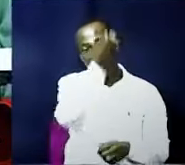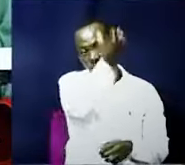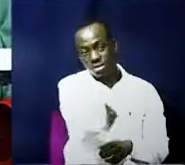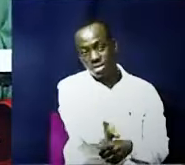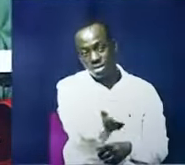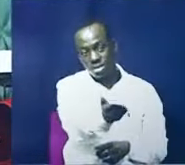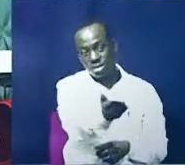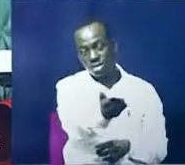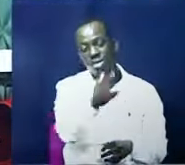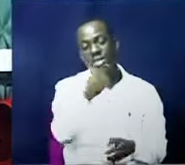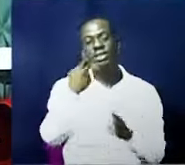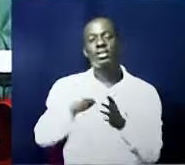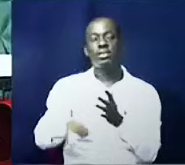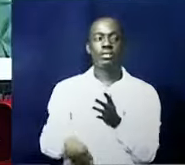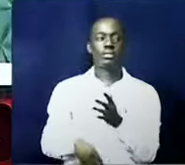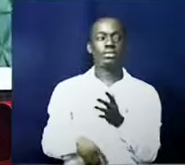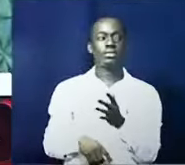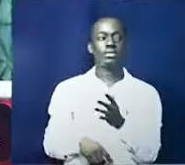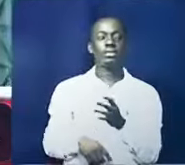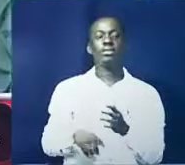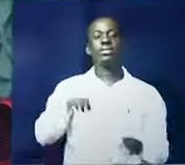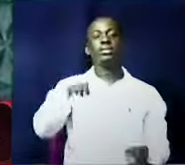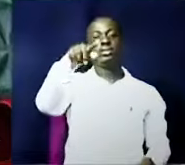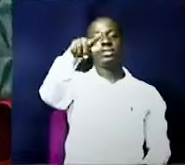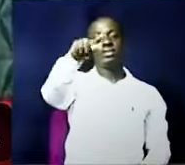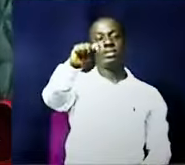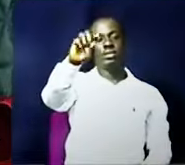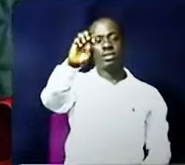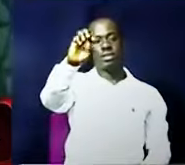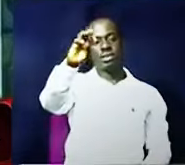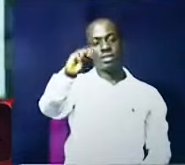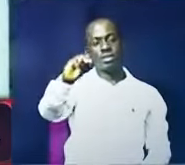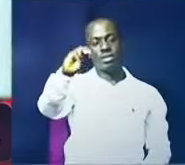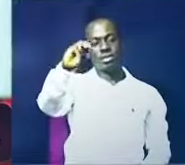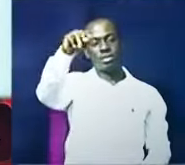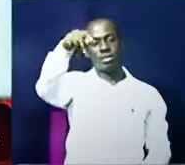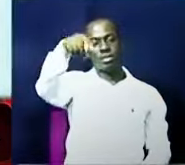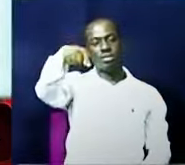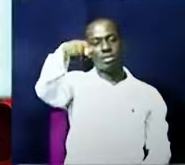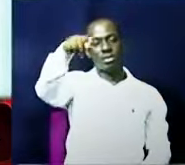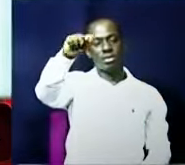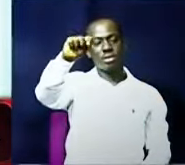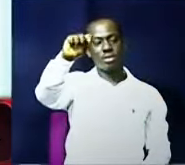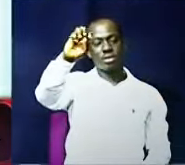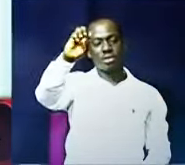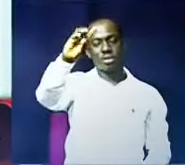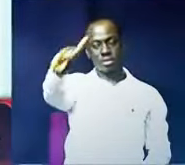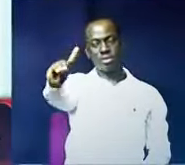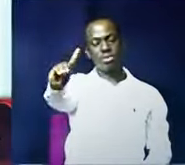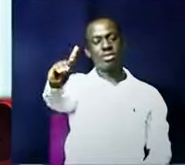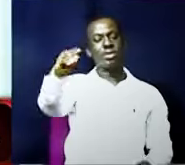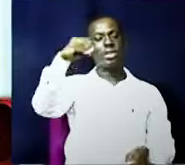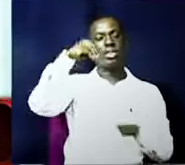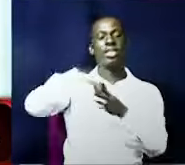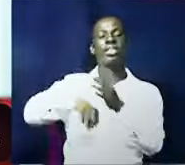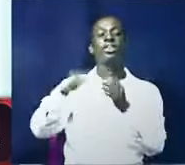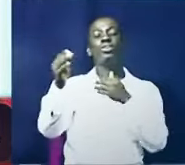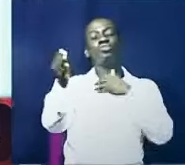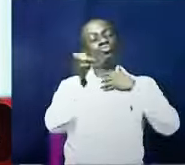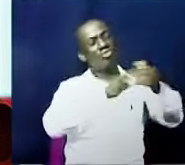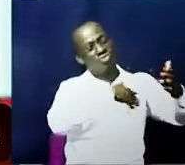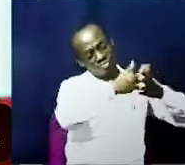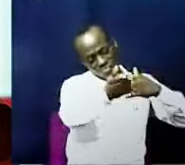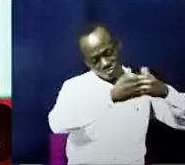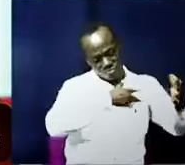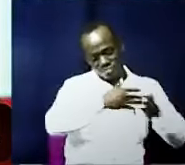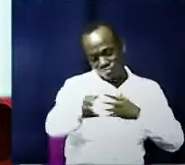is tempted in every way. Assemble kwa mi wo we hunu se ose wasona so ye akwan nyina